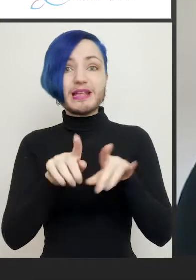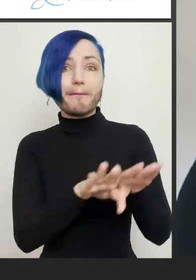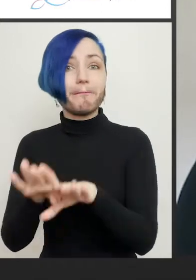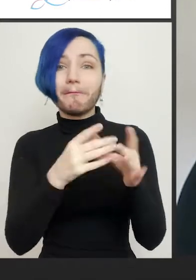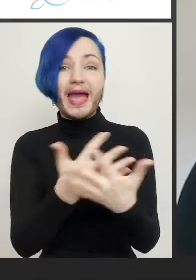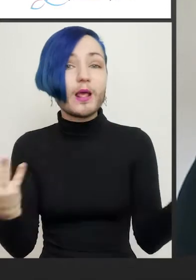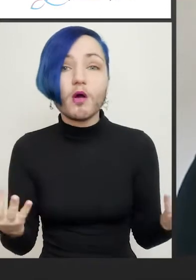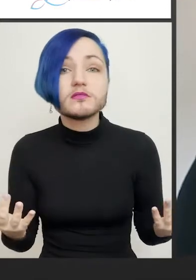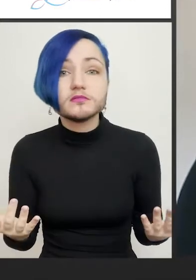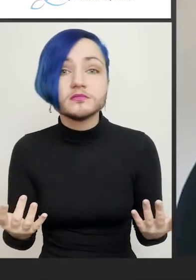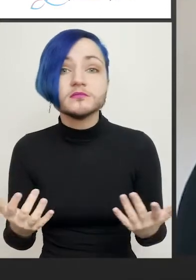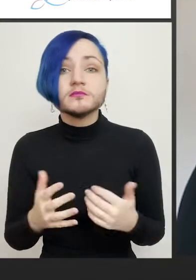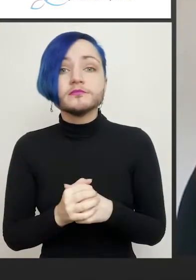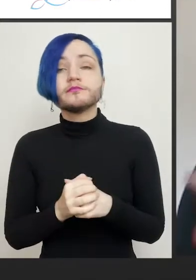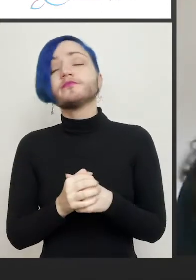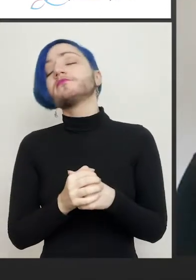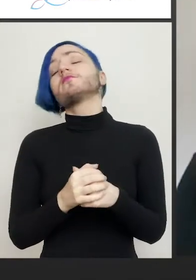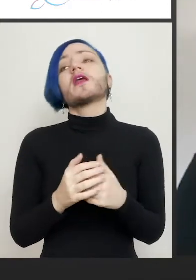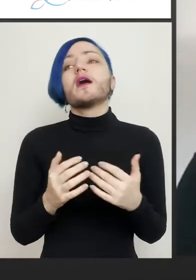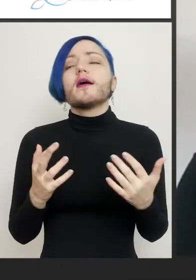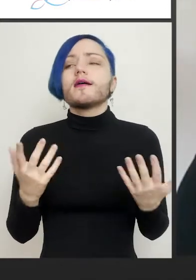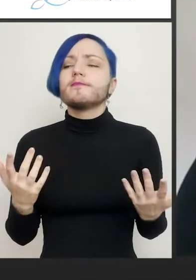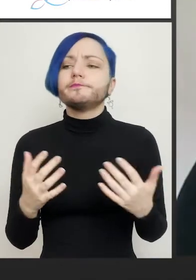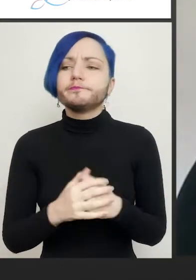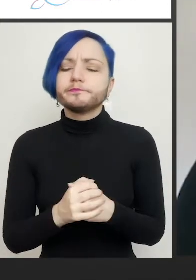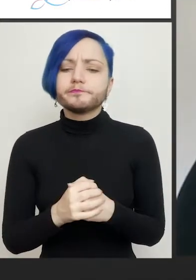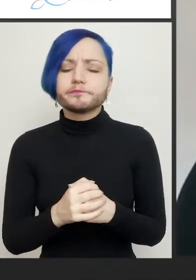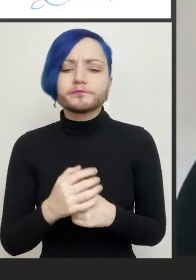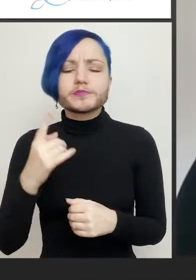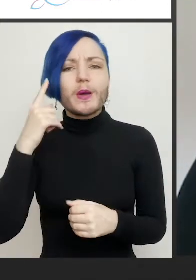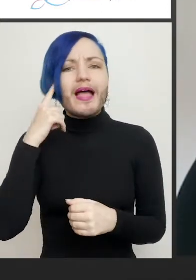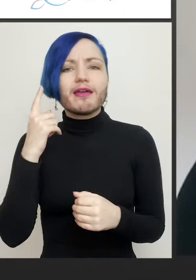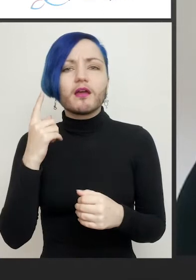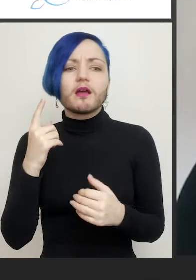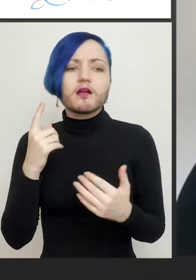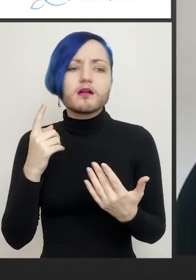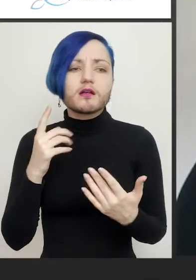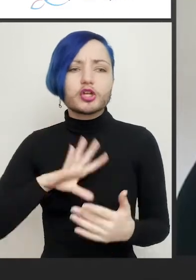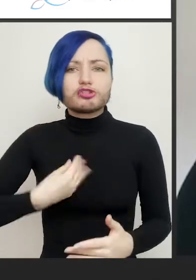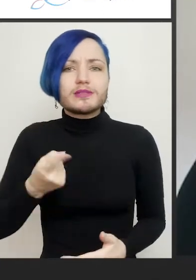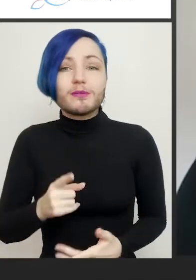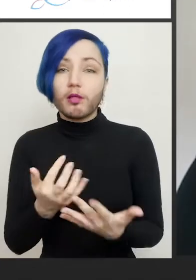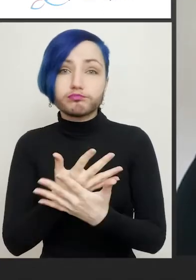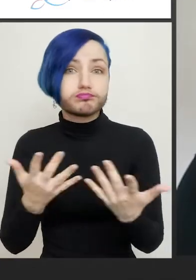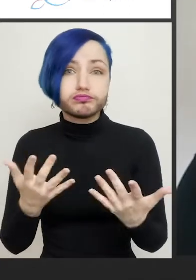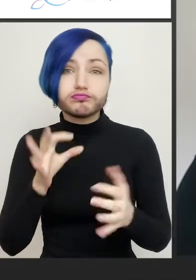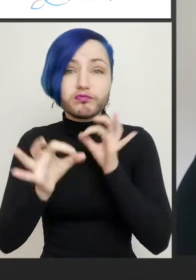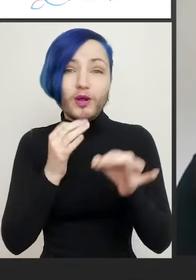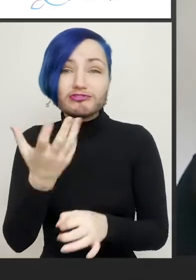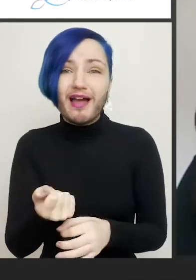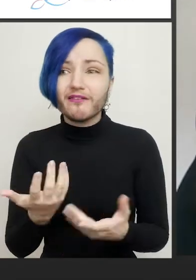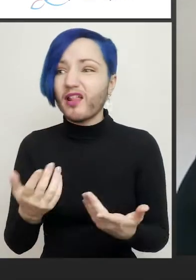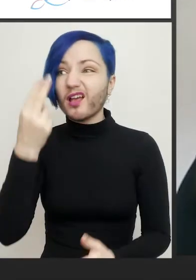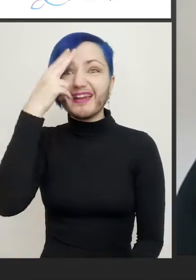would, fundamentally. And I think there's still a lot of questions that people have about, how do I change my name? How do